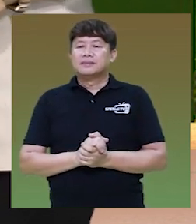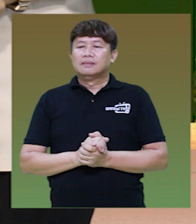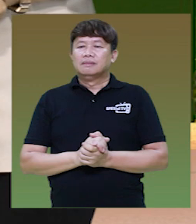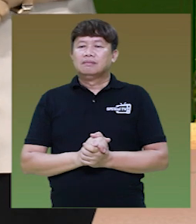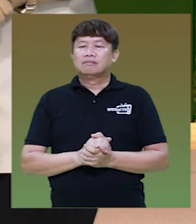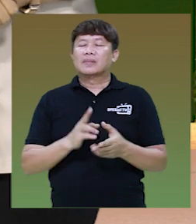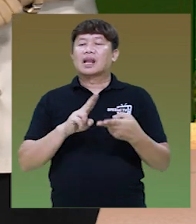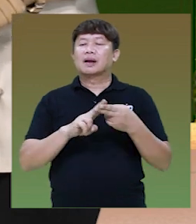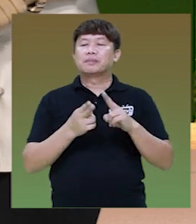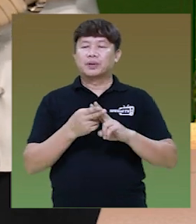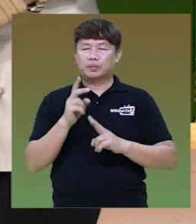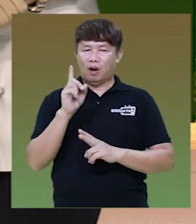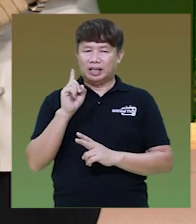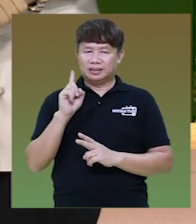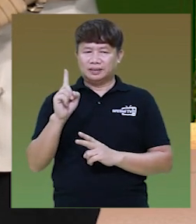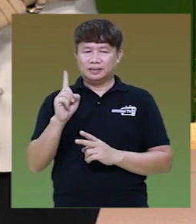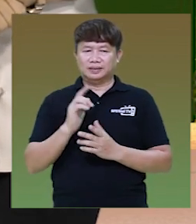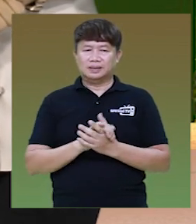Number 1.